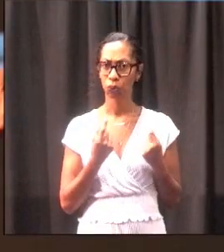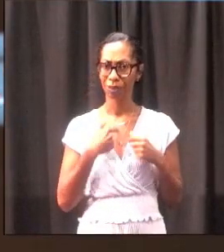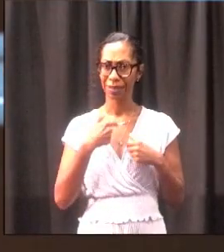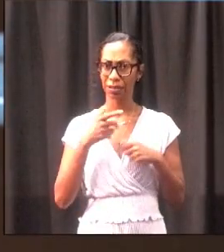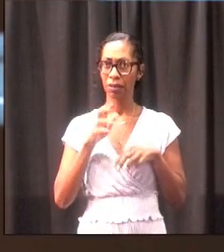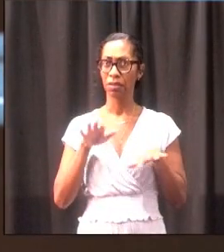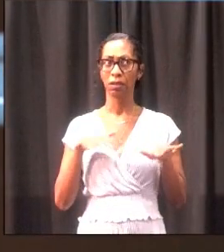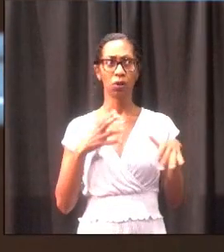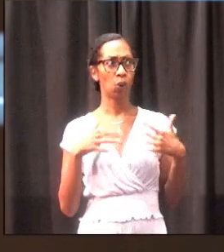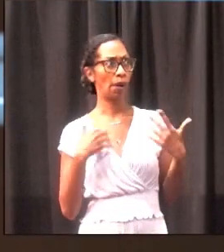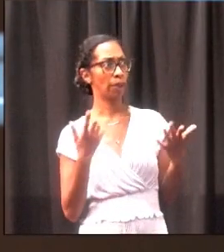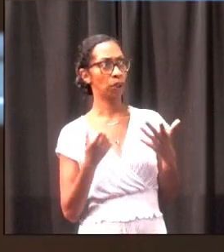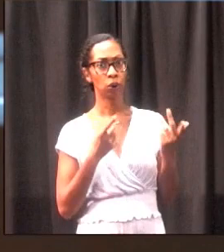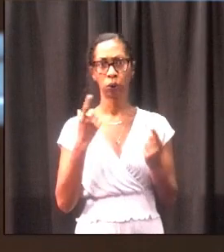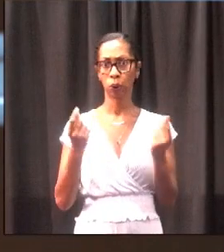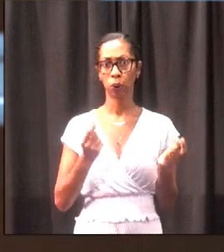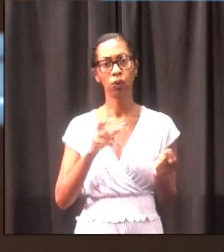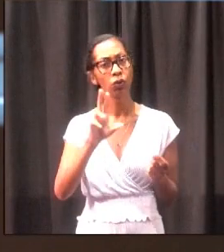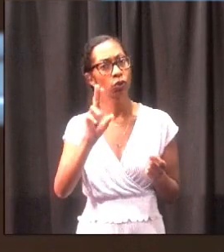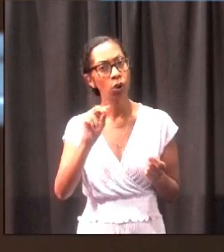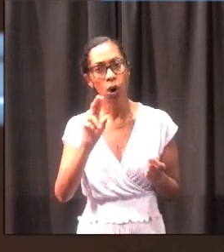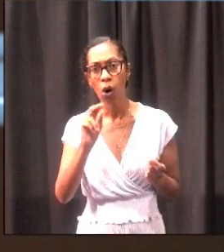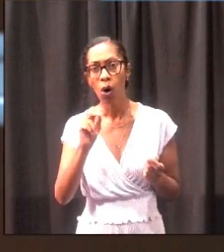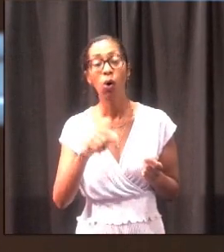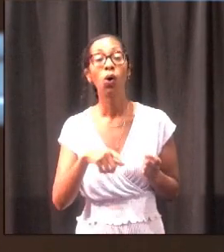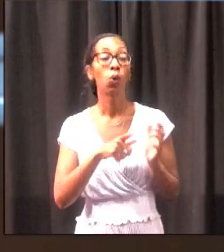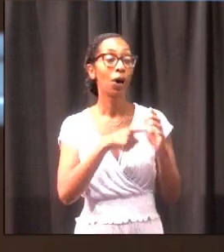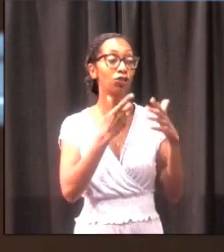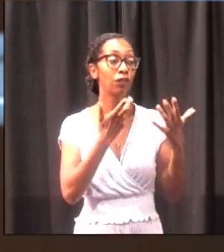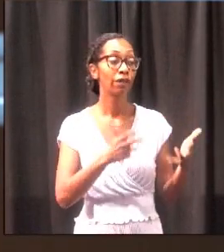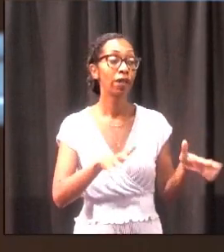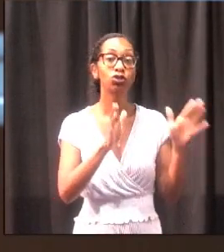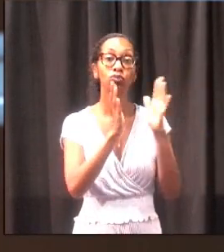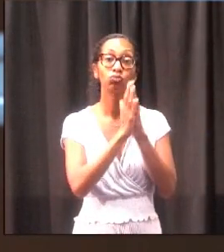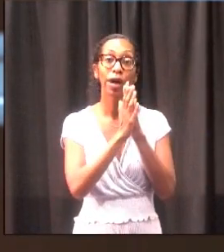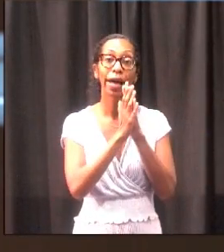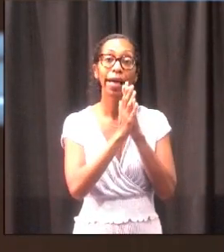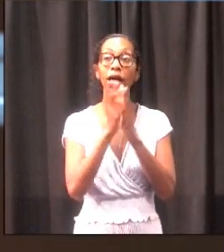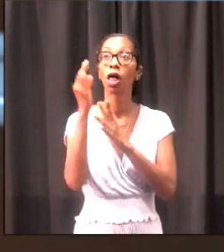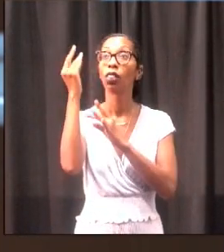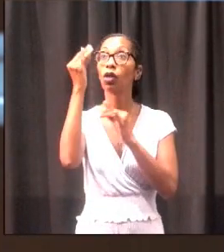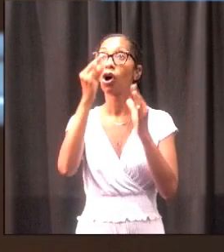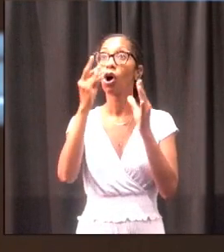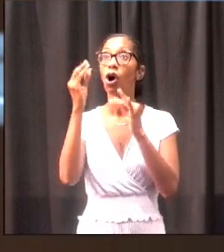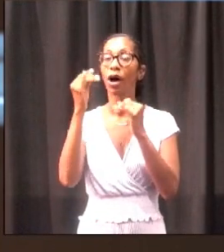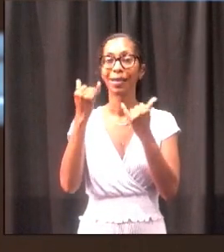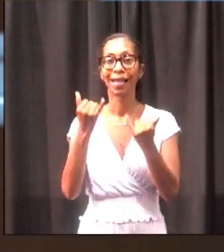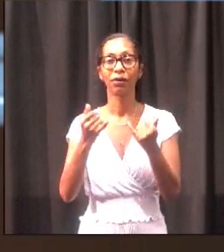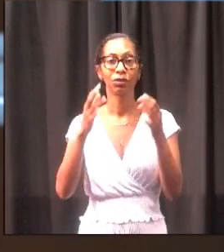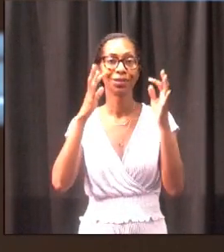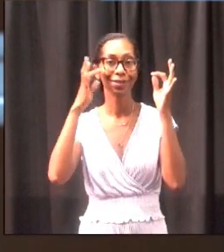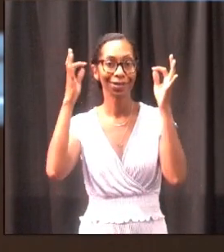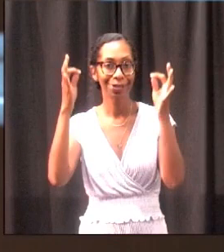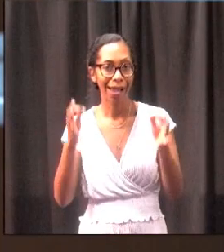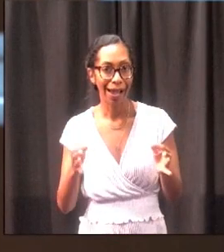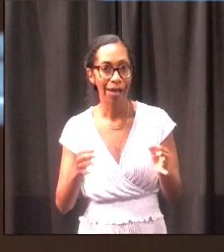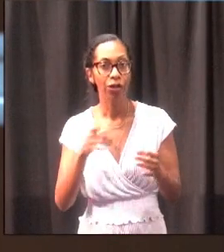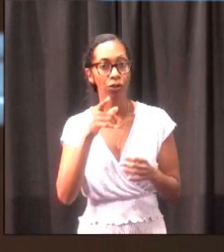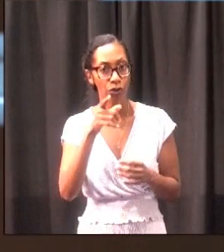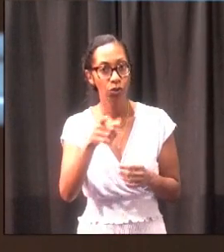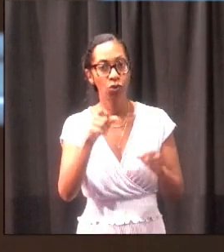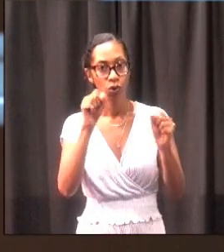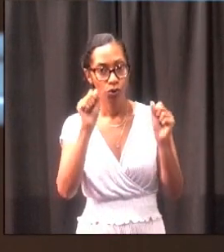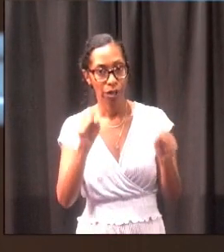beyond sitting on things. Once you have prayed about it and thought about it, it's time to make a decision. You are a